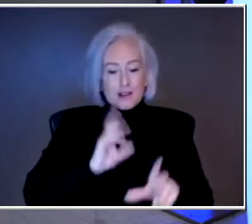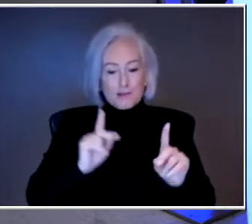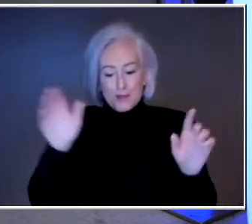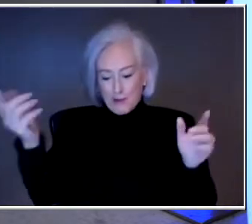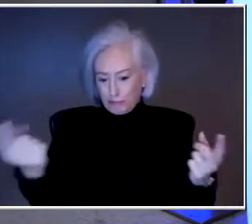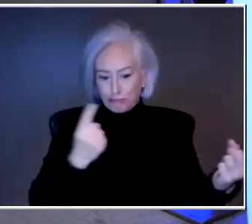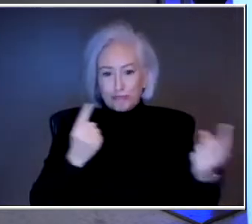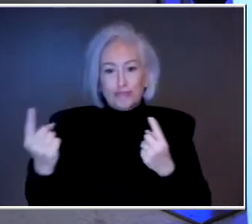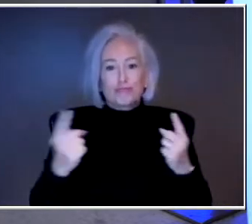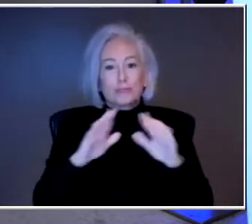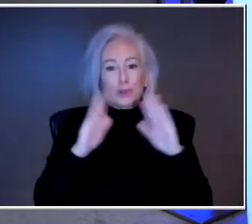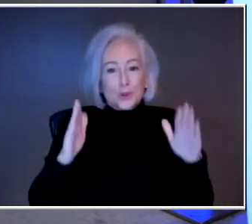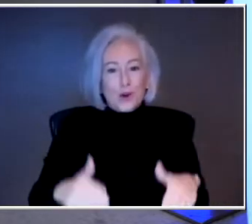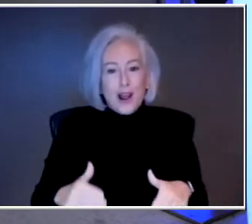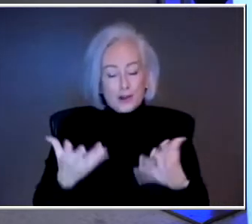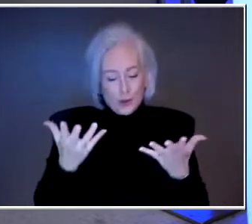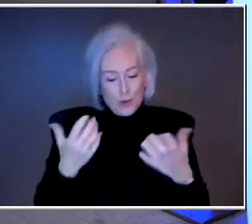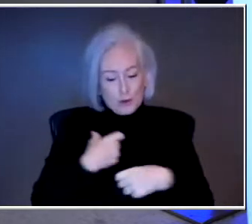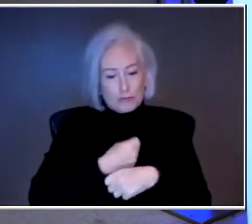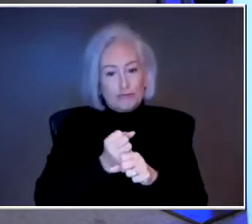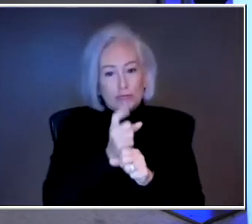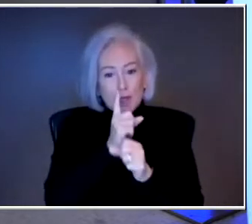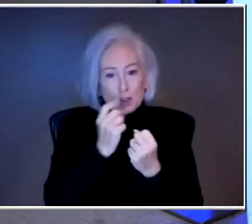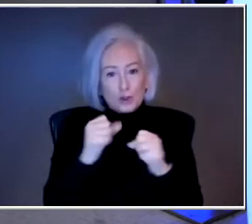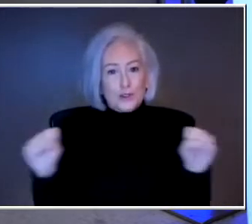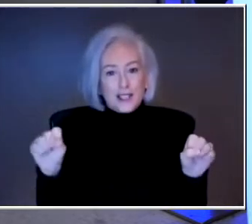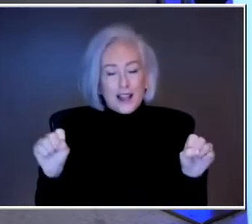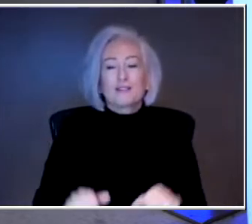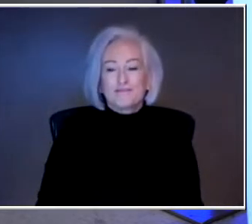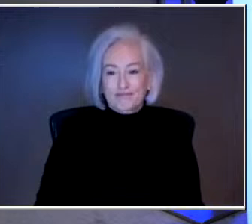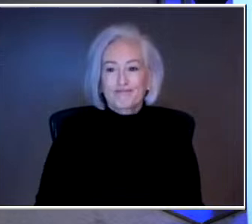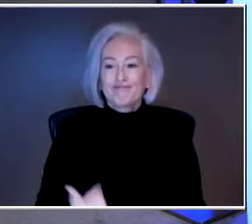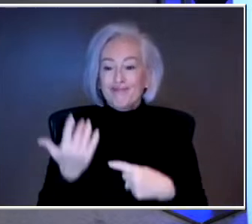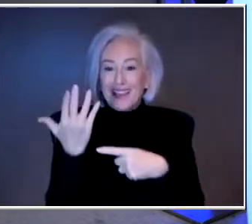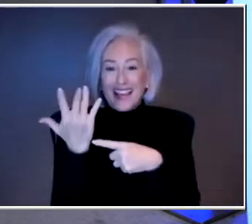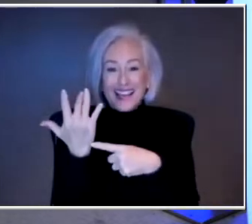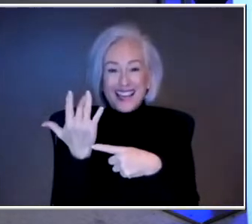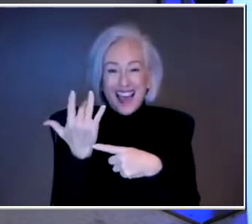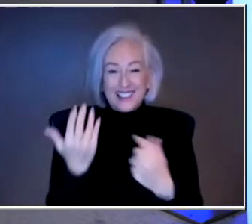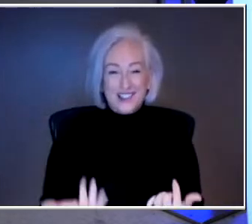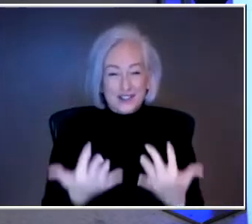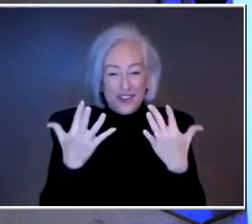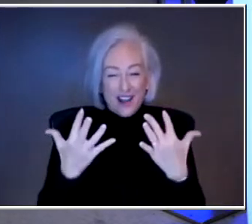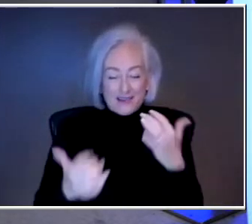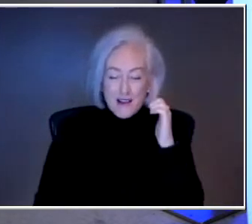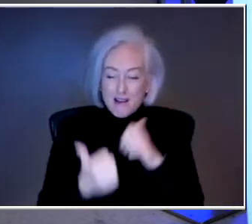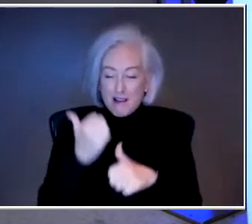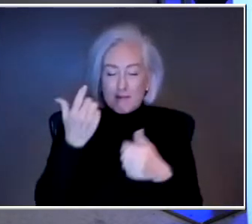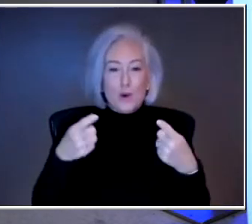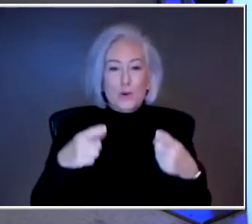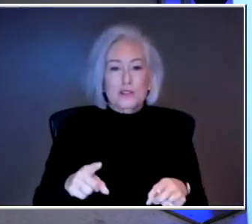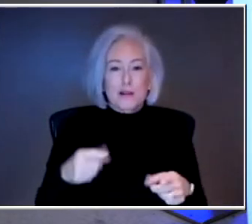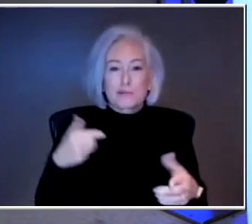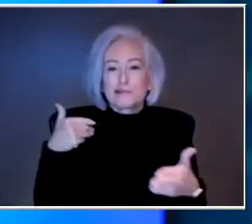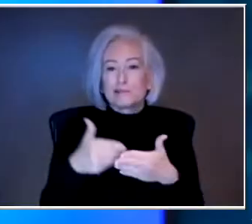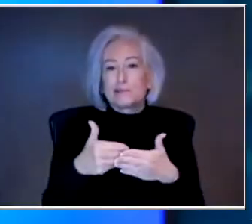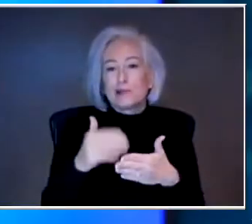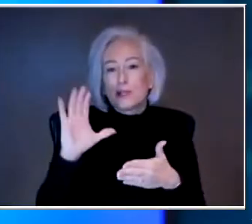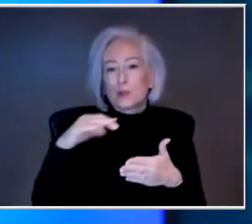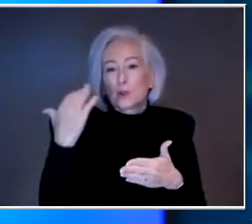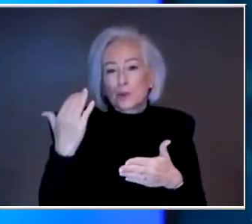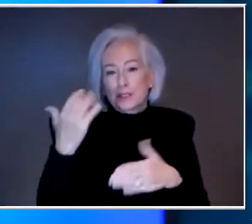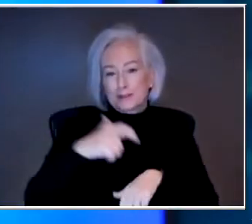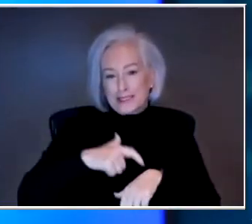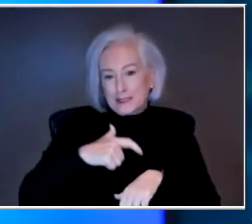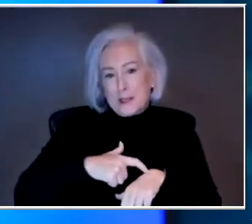that Christmas is the peak season for candle fires. What is the biggest risk when it comes to candles? I think it's important to remember